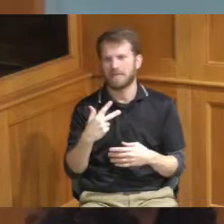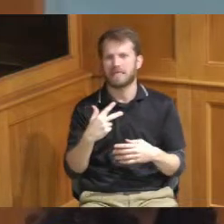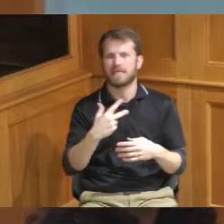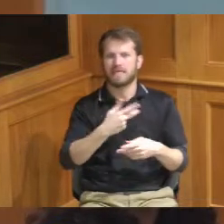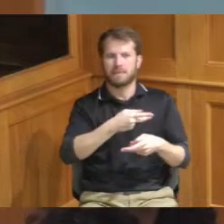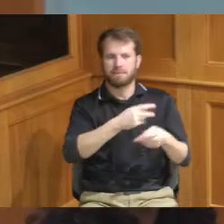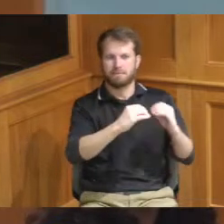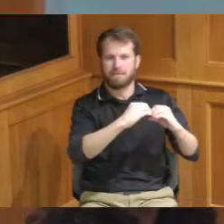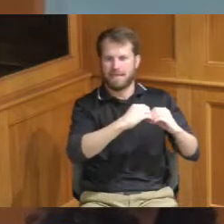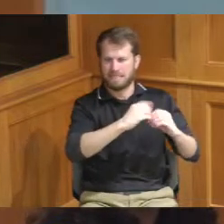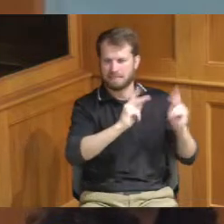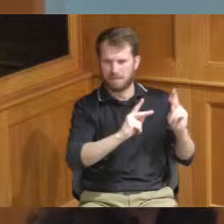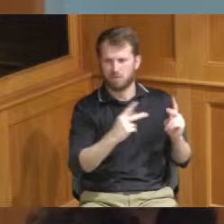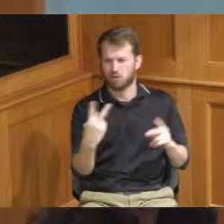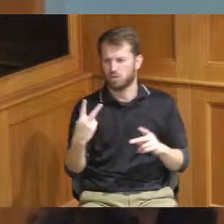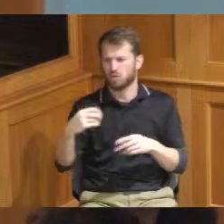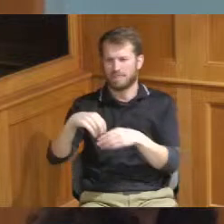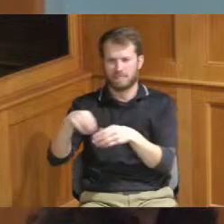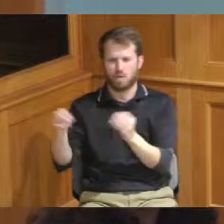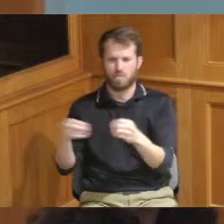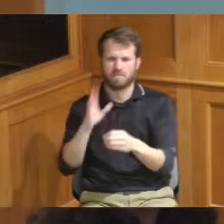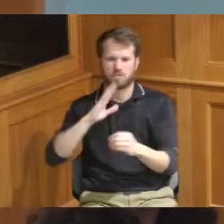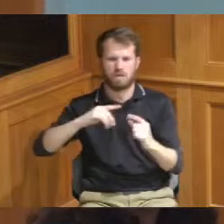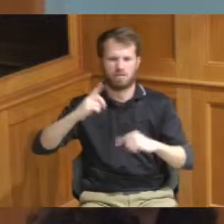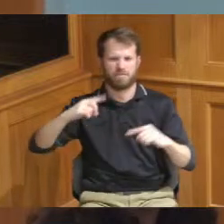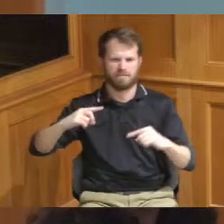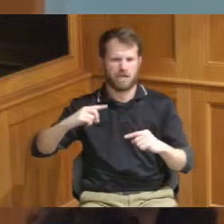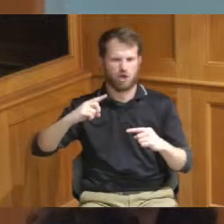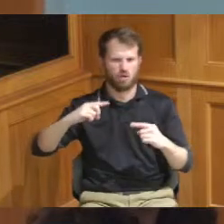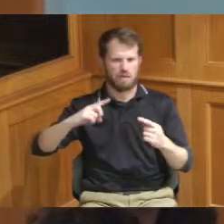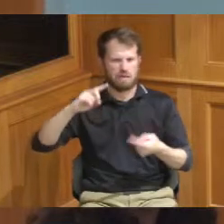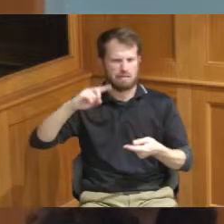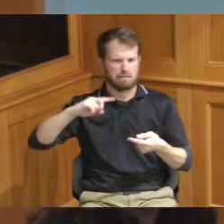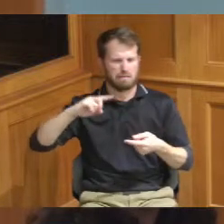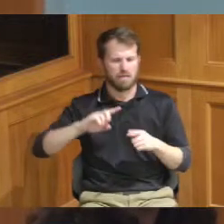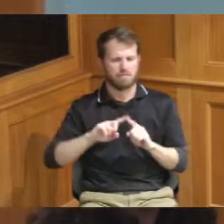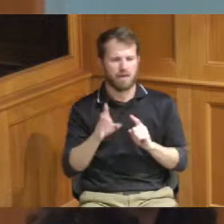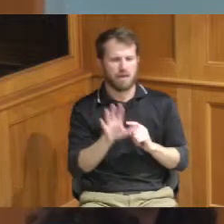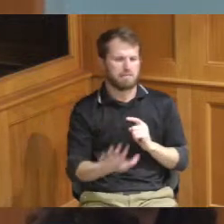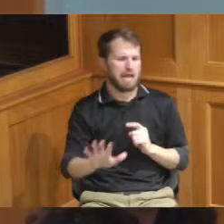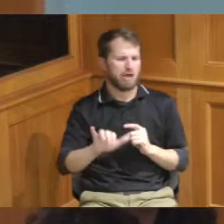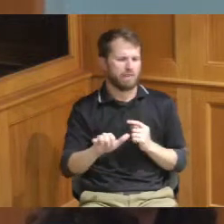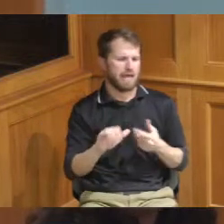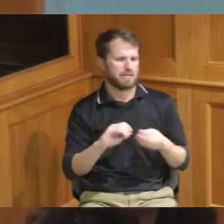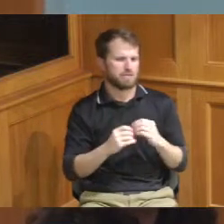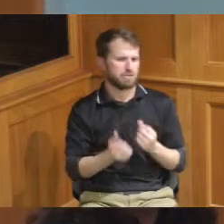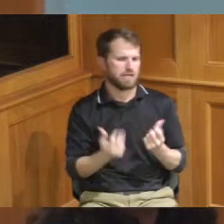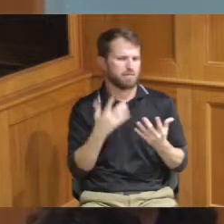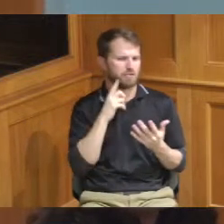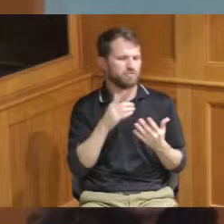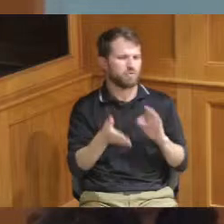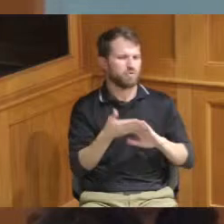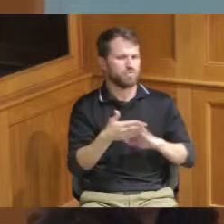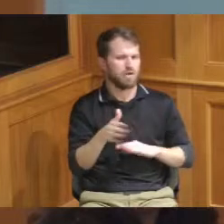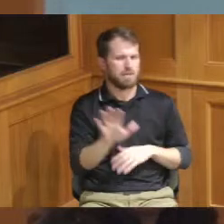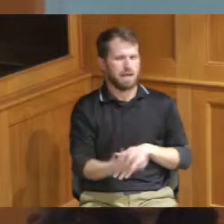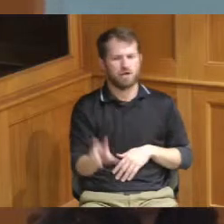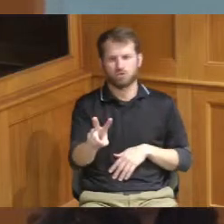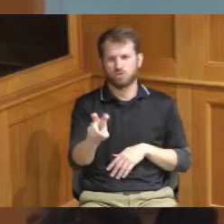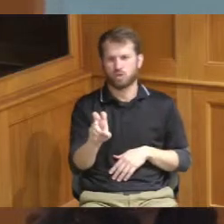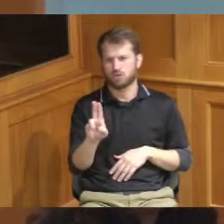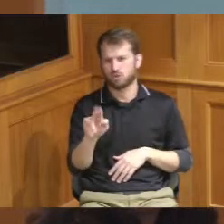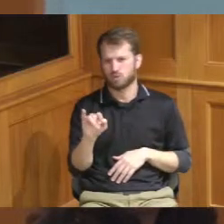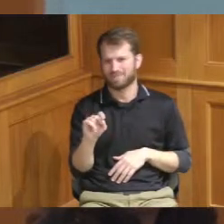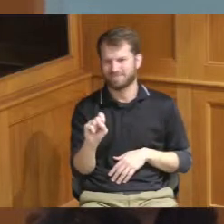in the office. And that'll bounce around a little bit, but that's about the right numbers it would take to run approximately 200 units.